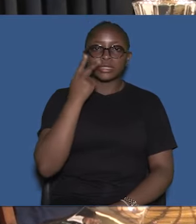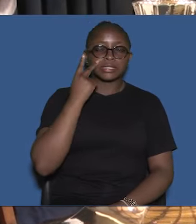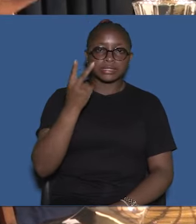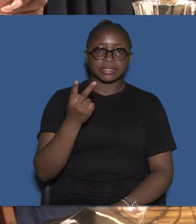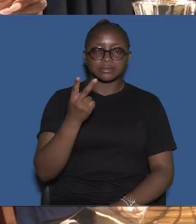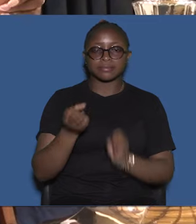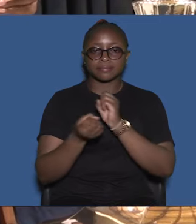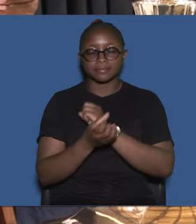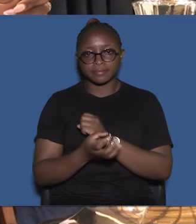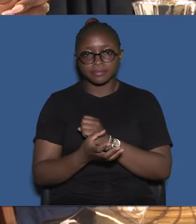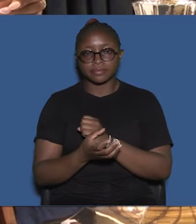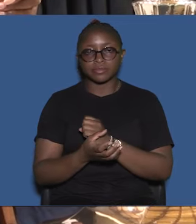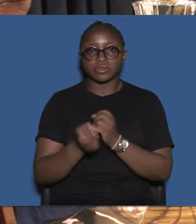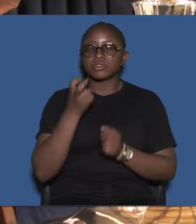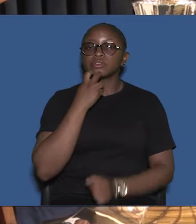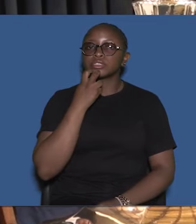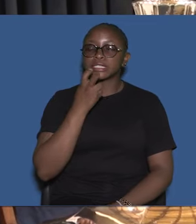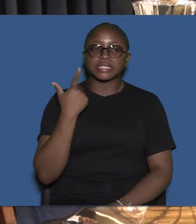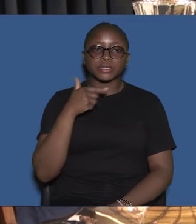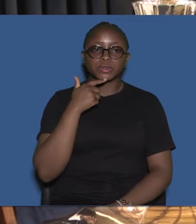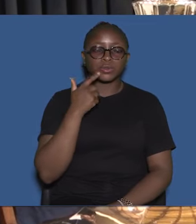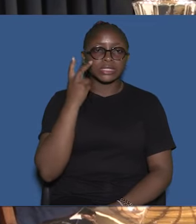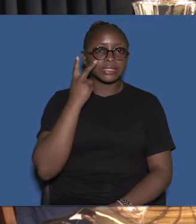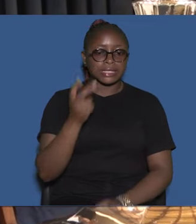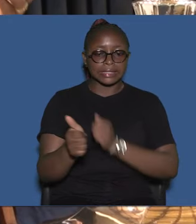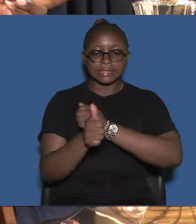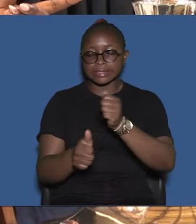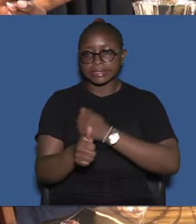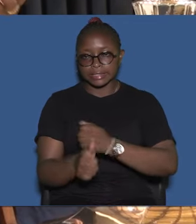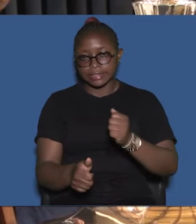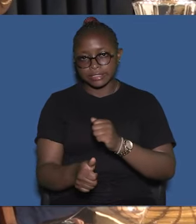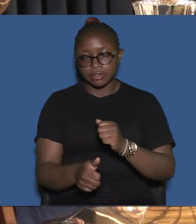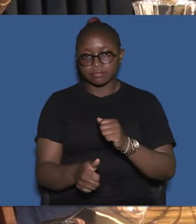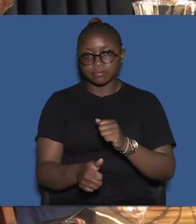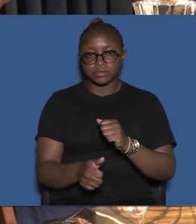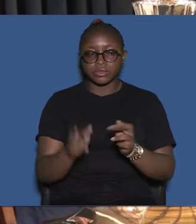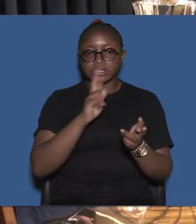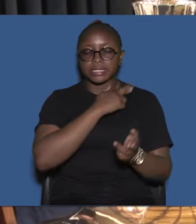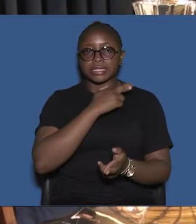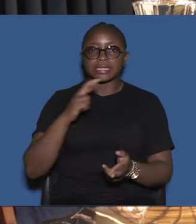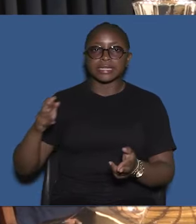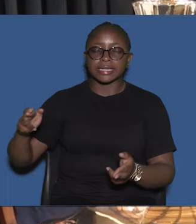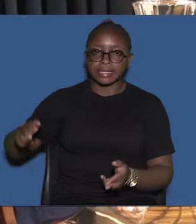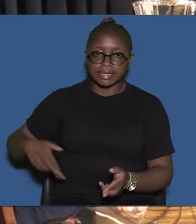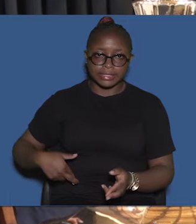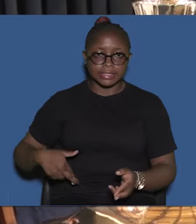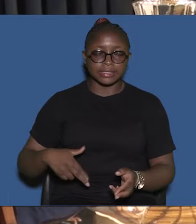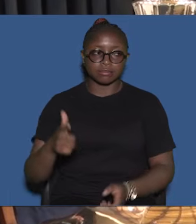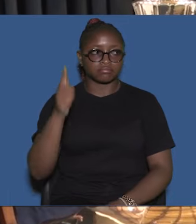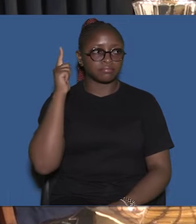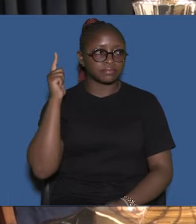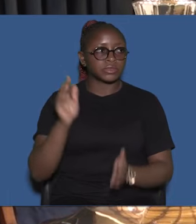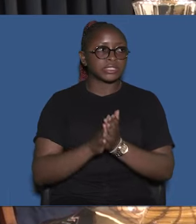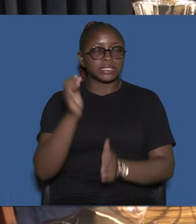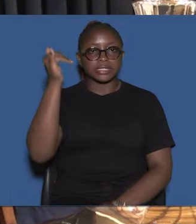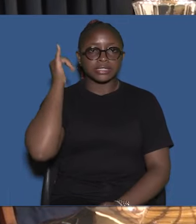On Tuesday, we looked at the danger of the religious legalism. And then yesterday, we looked at